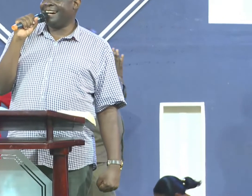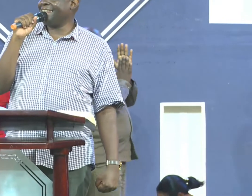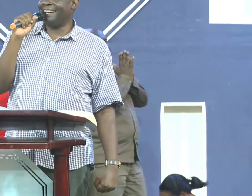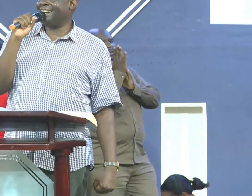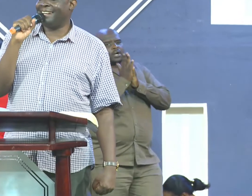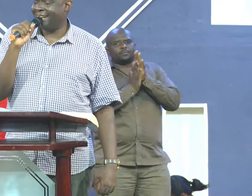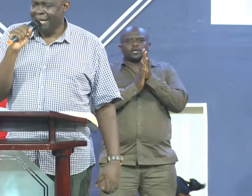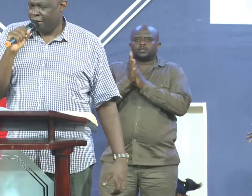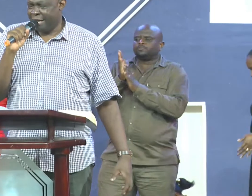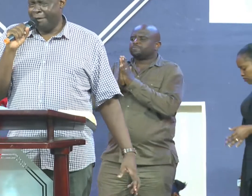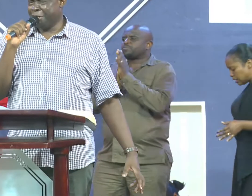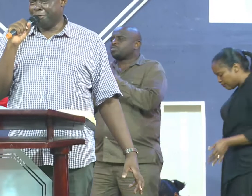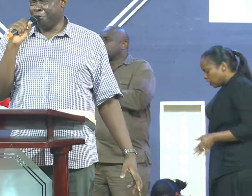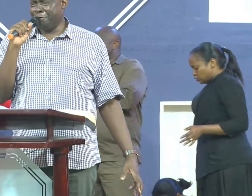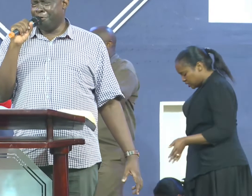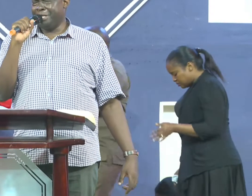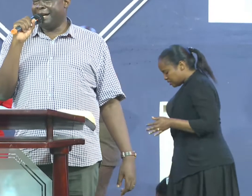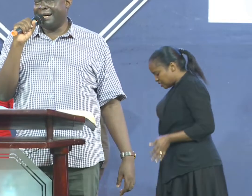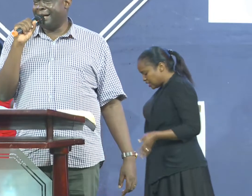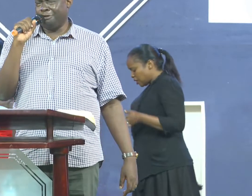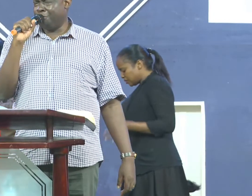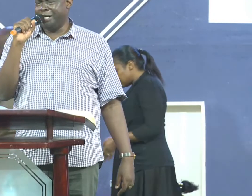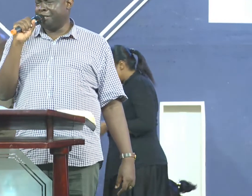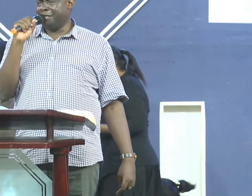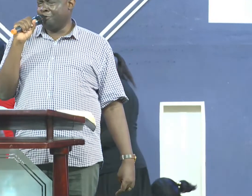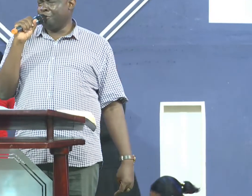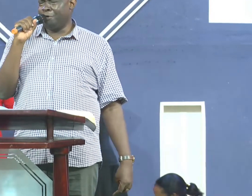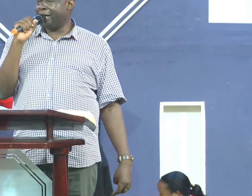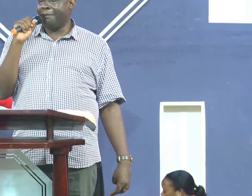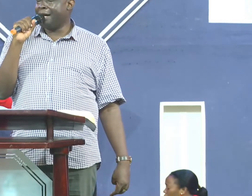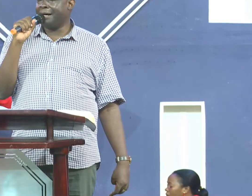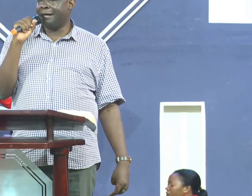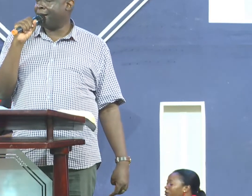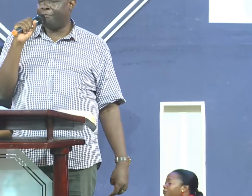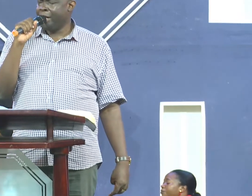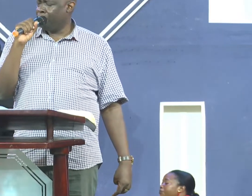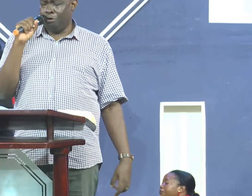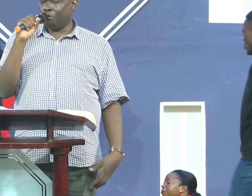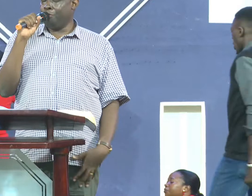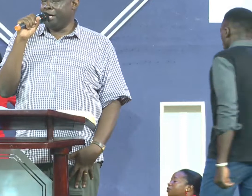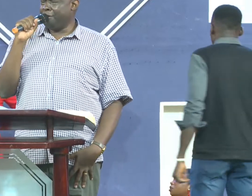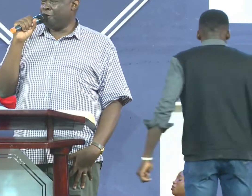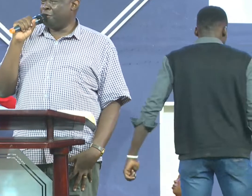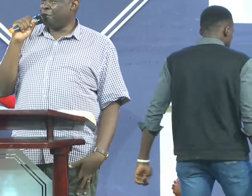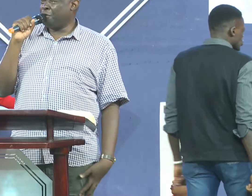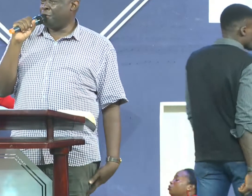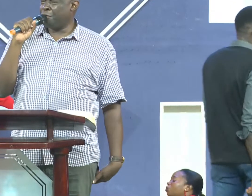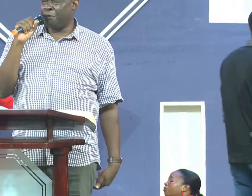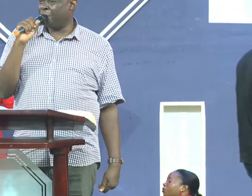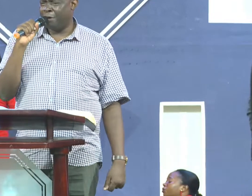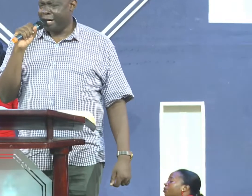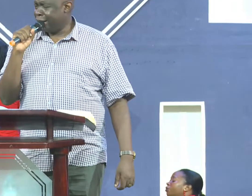akakyakanye kaalya nga bwe tukunoonya omwezi guno mukama okomyewo